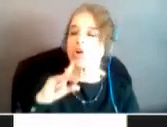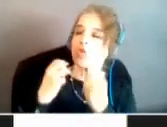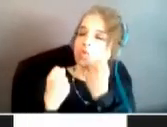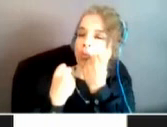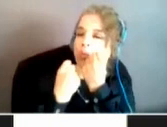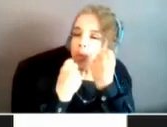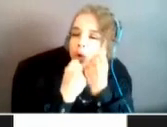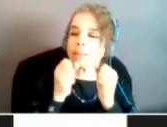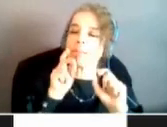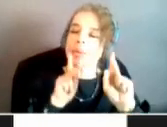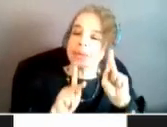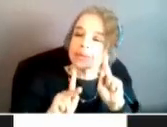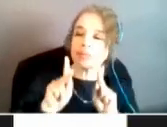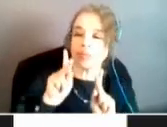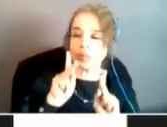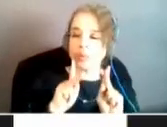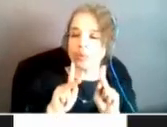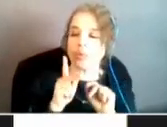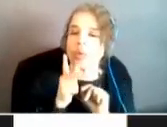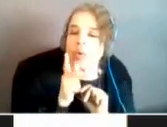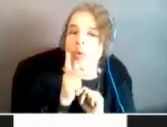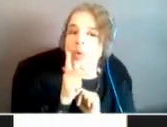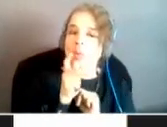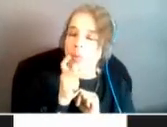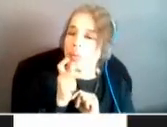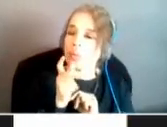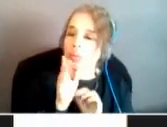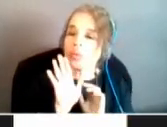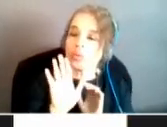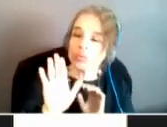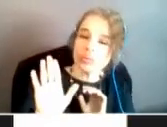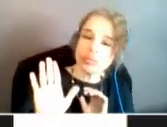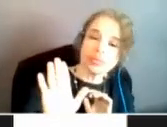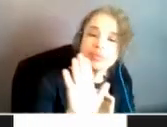support people who are in this,